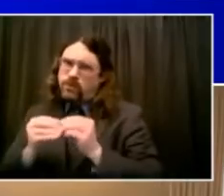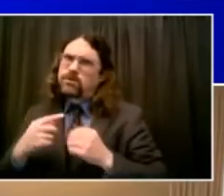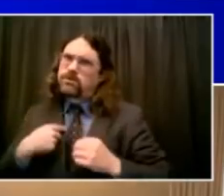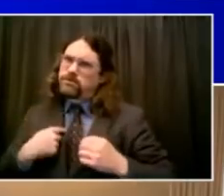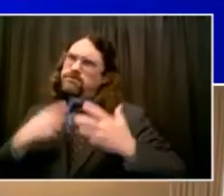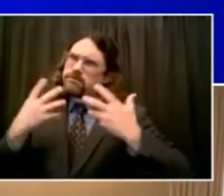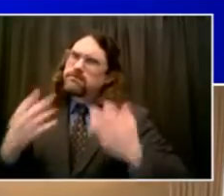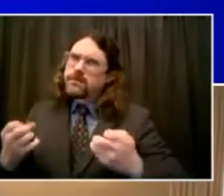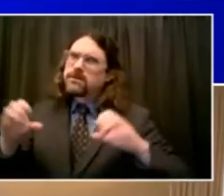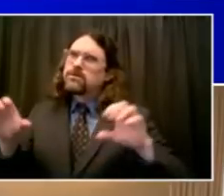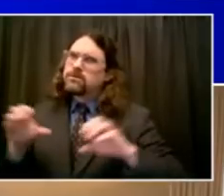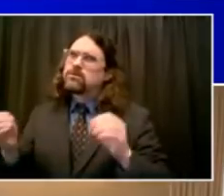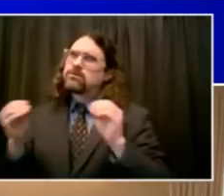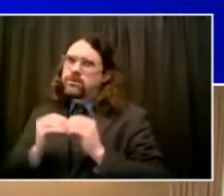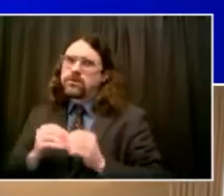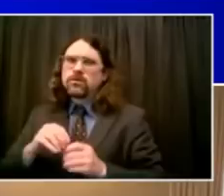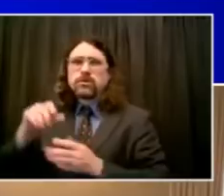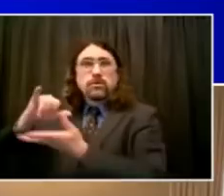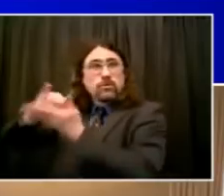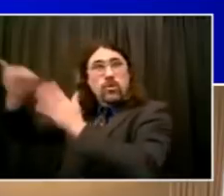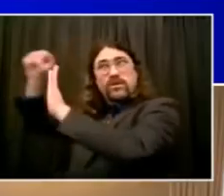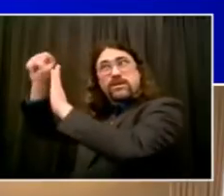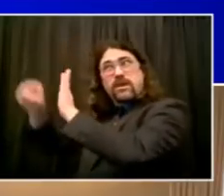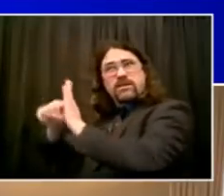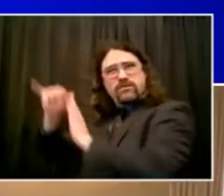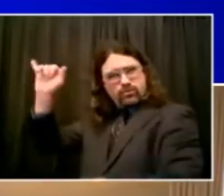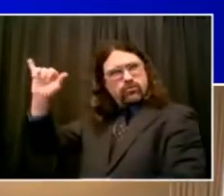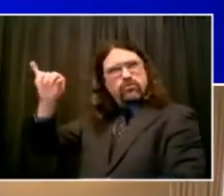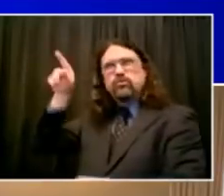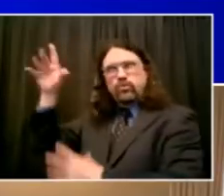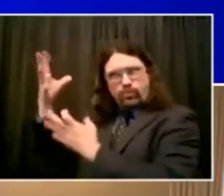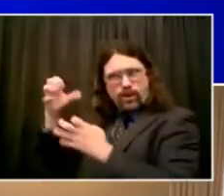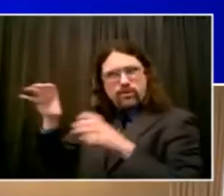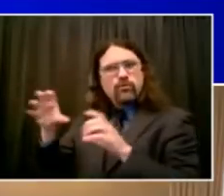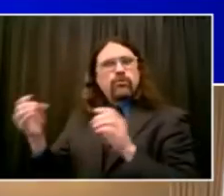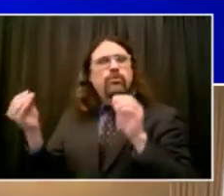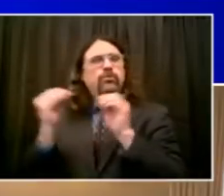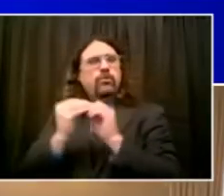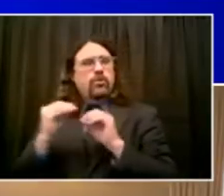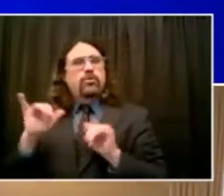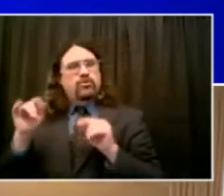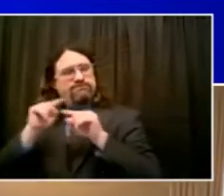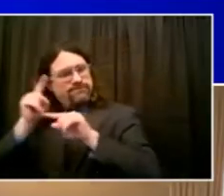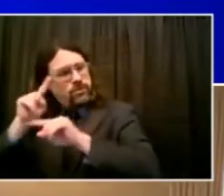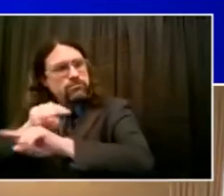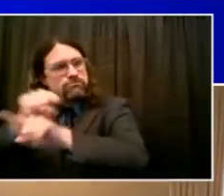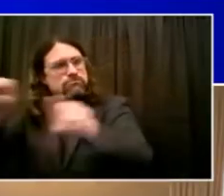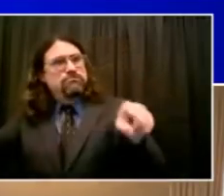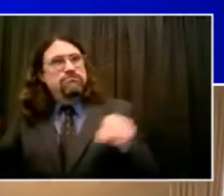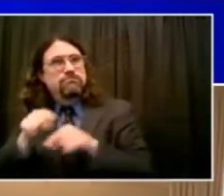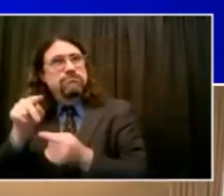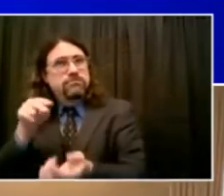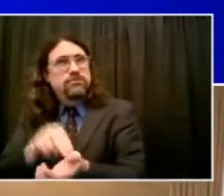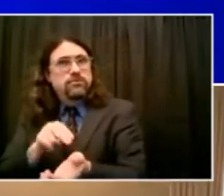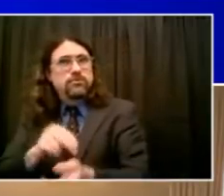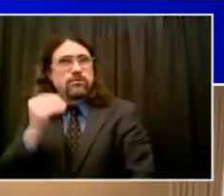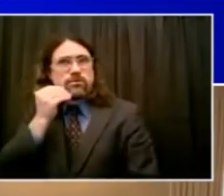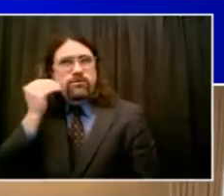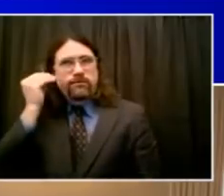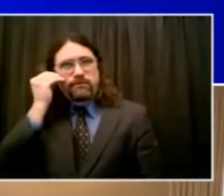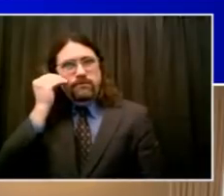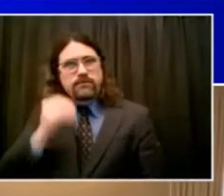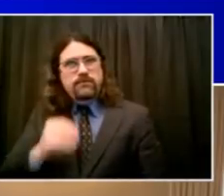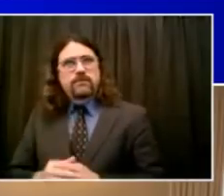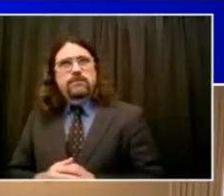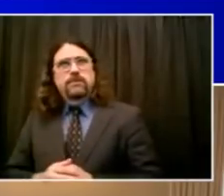about a 4-part plan to address the needs of our seniors, particularly our seniors in nursing